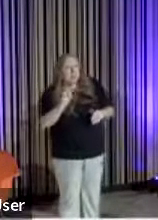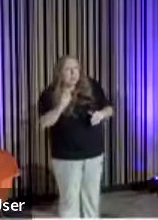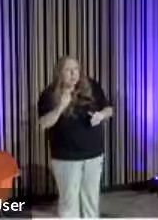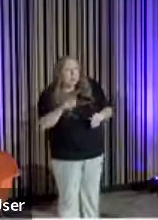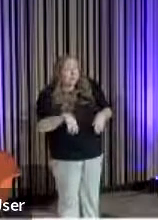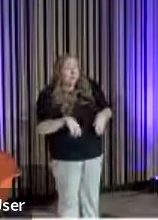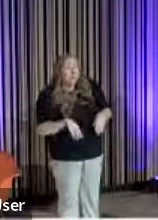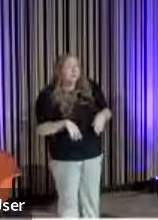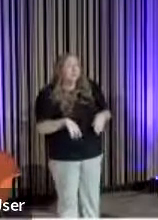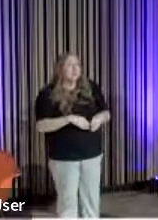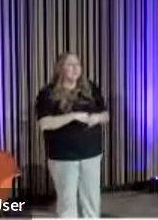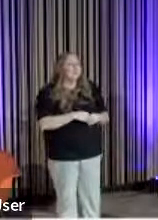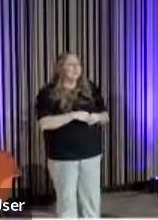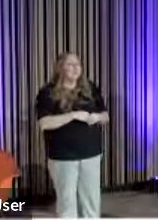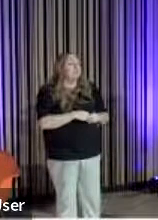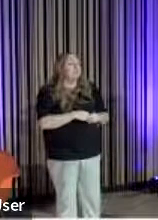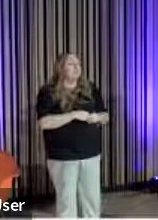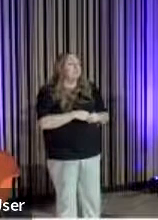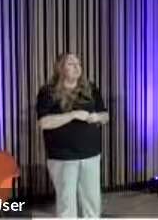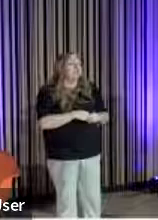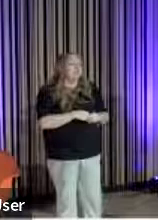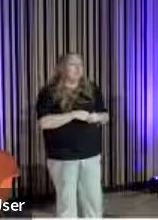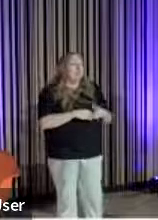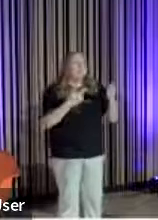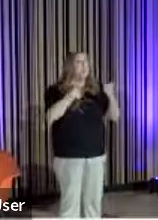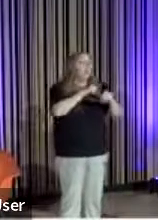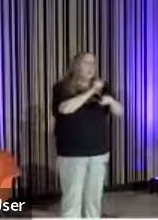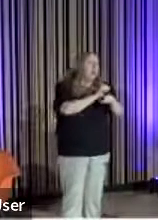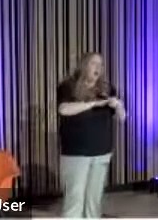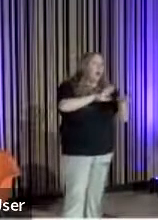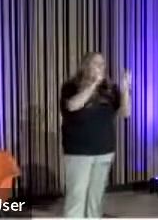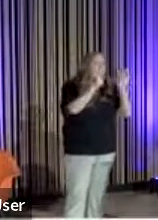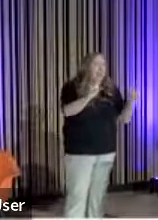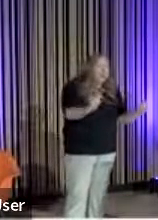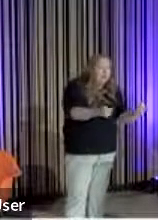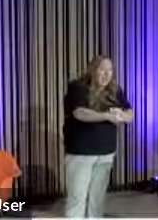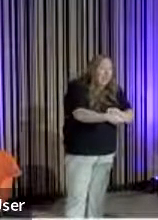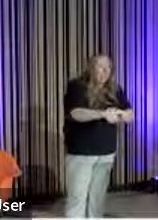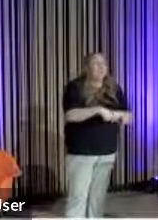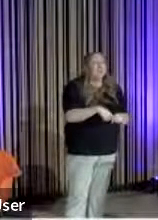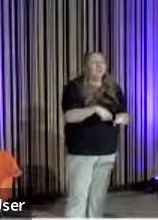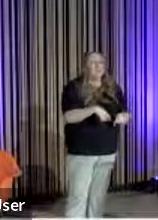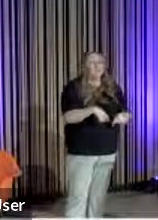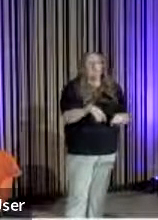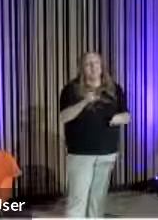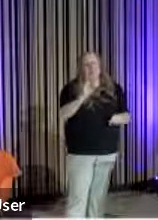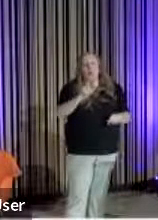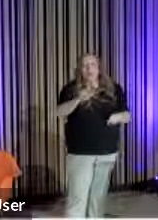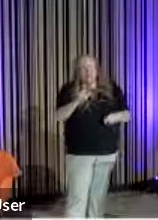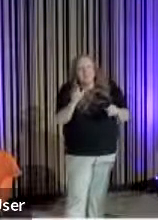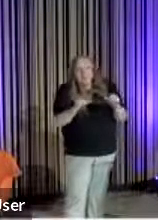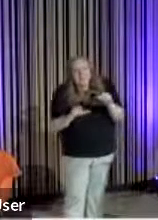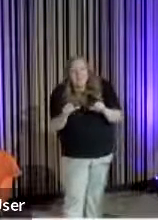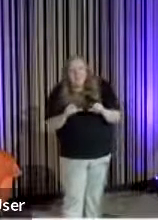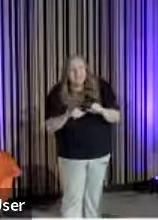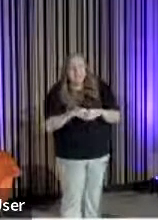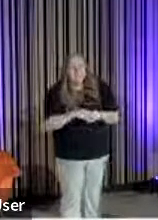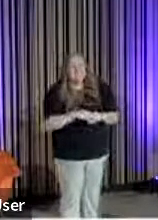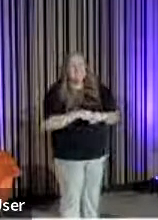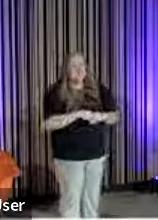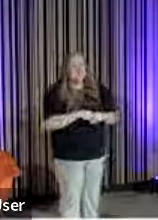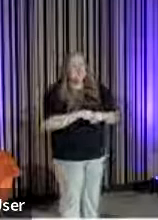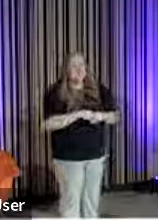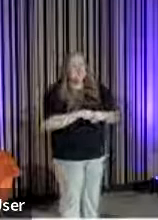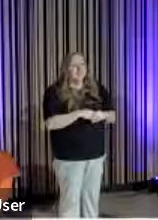plastic pollutions. We also work on the climate change and polar science. I will show you. And also we work, as we